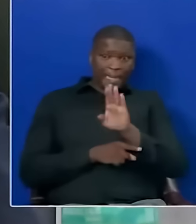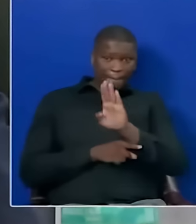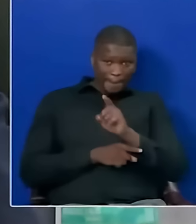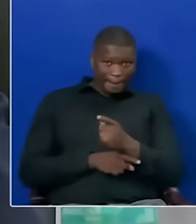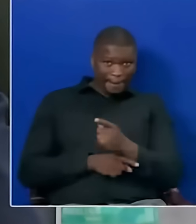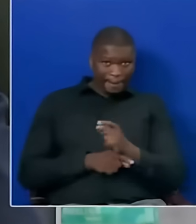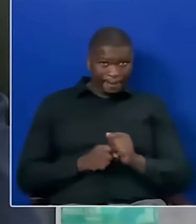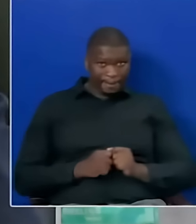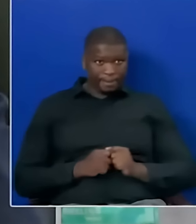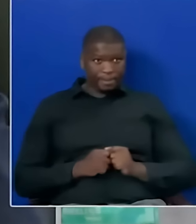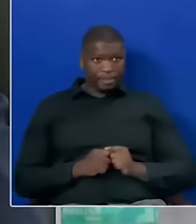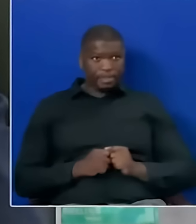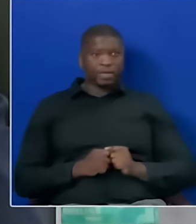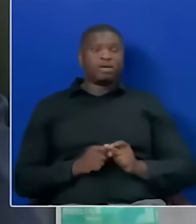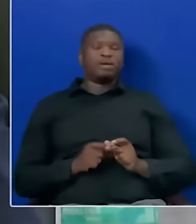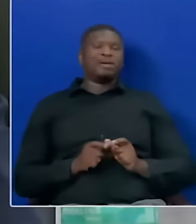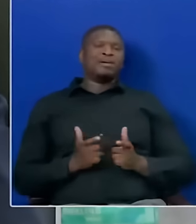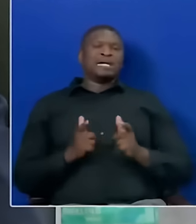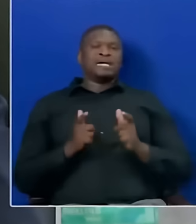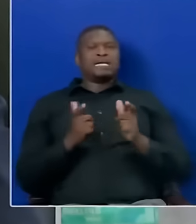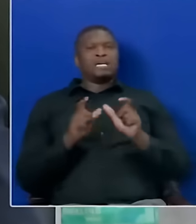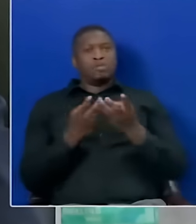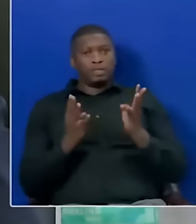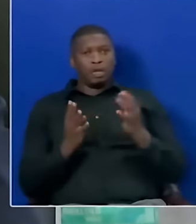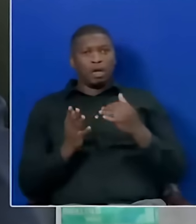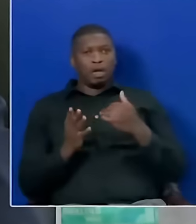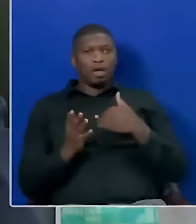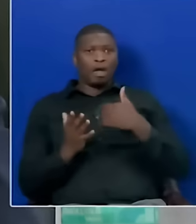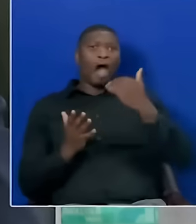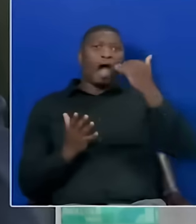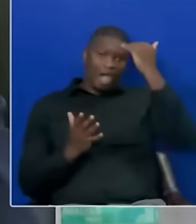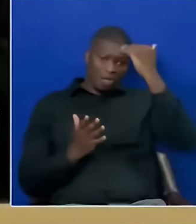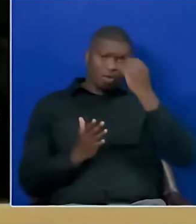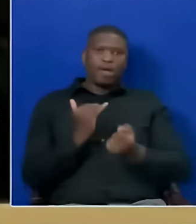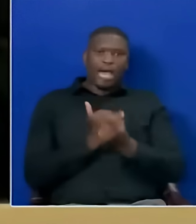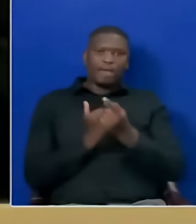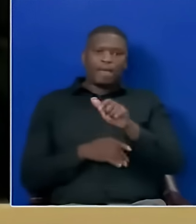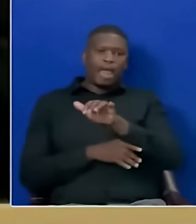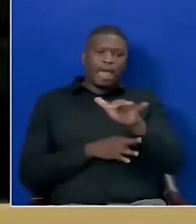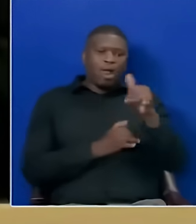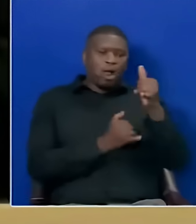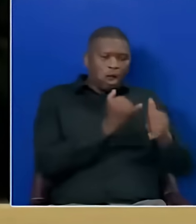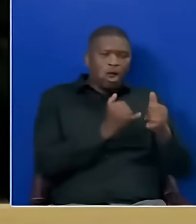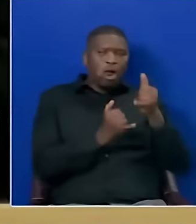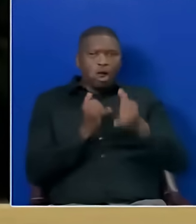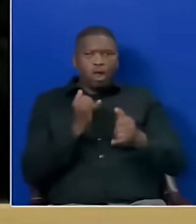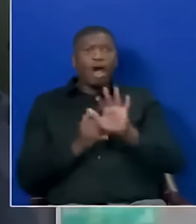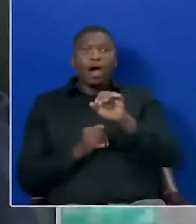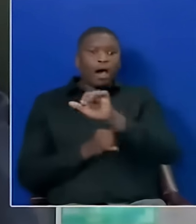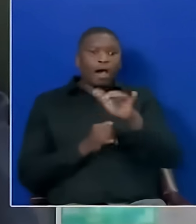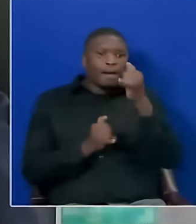Commissioner, I'm aware that there were typos, type errors. No, not typos, omissions.